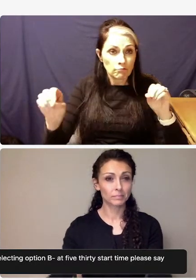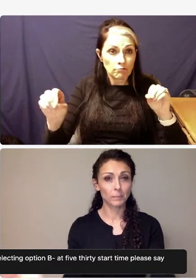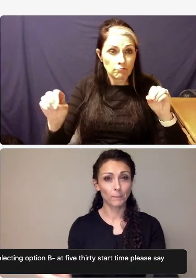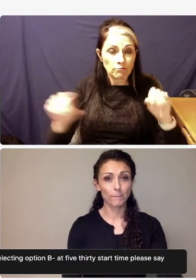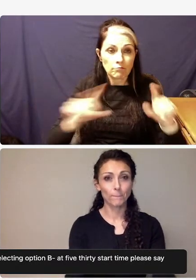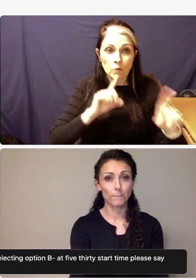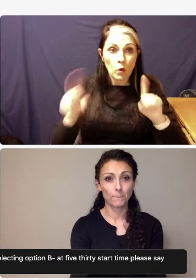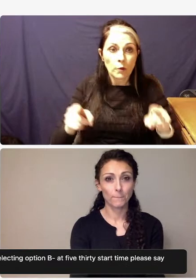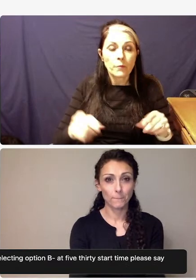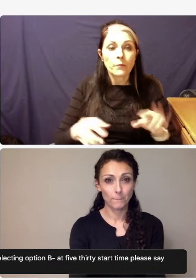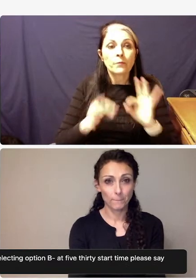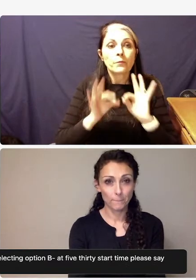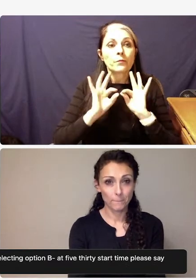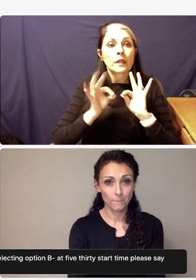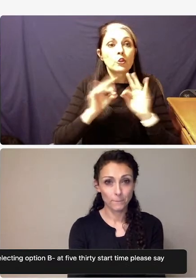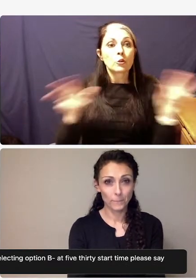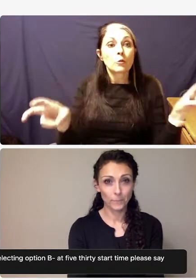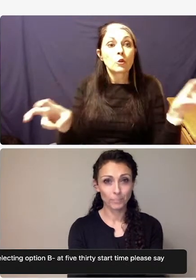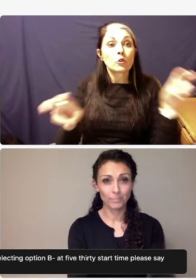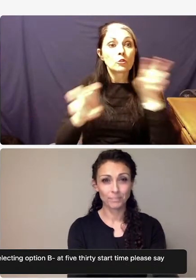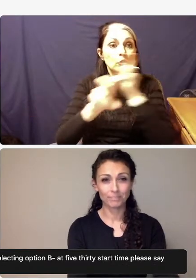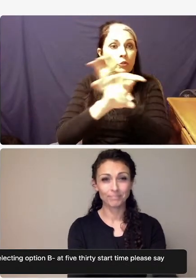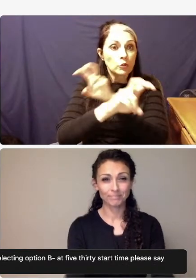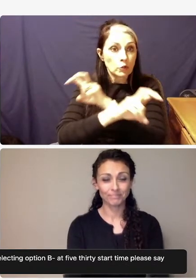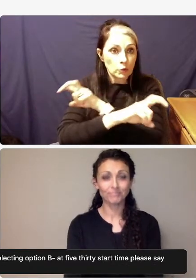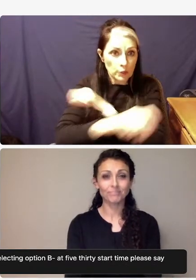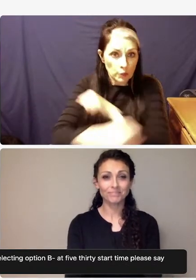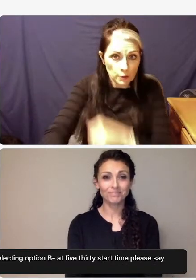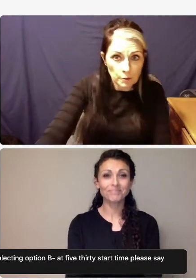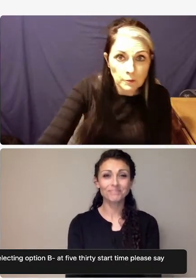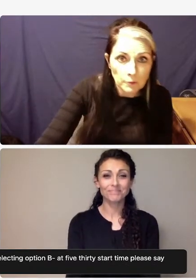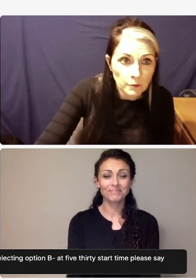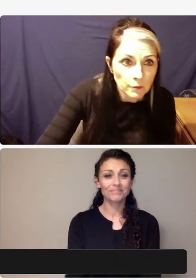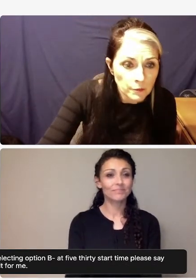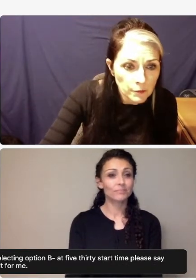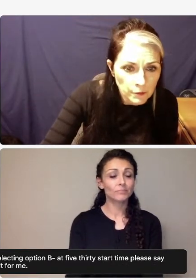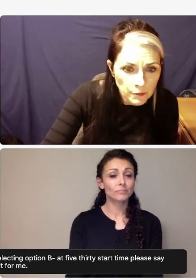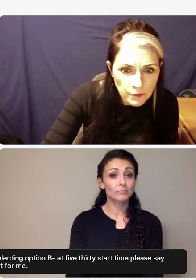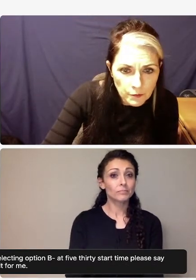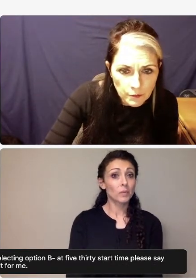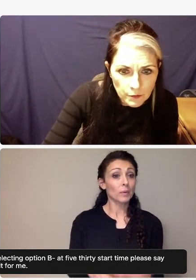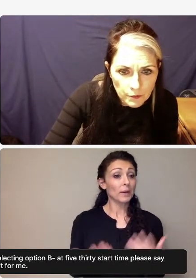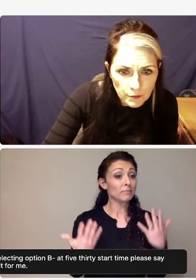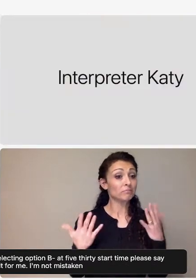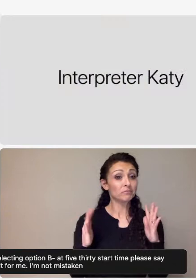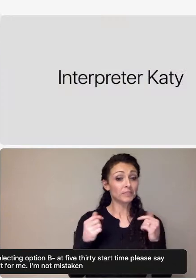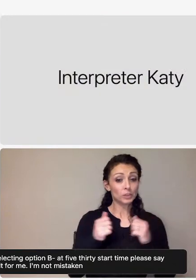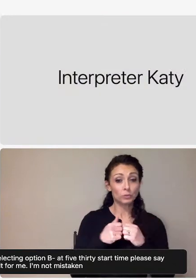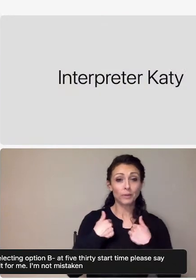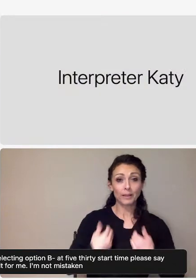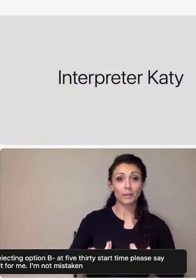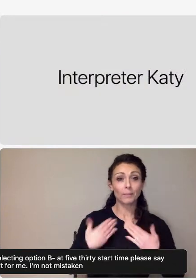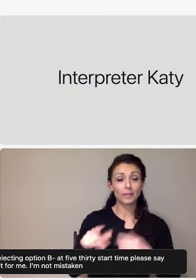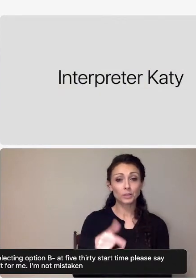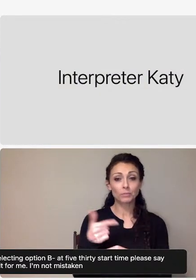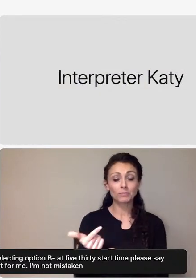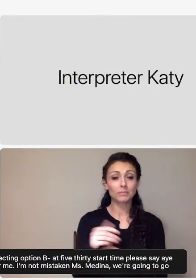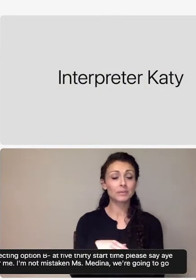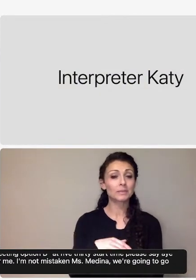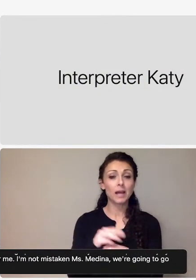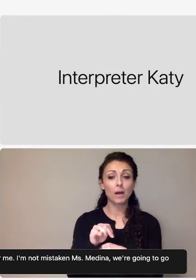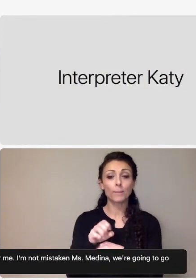ordered all right i think that does it for me if i'm not mistaken uh ms medina we're going to go ahead and just take a brief